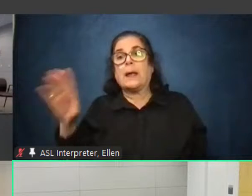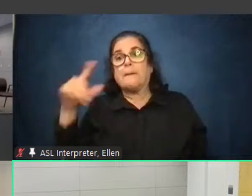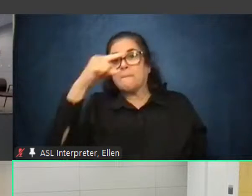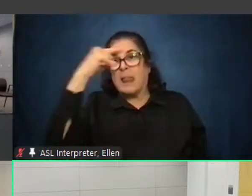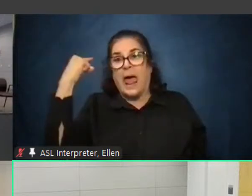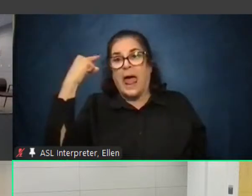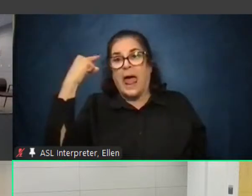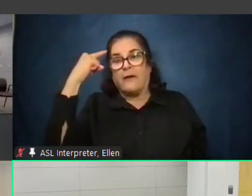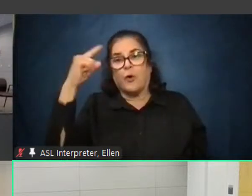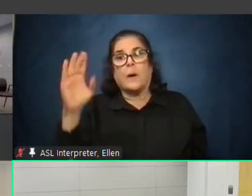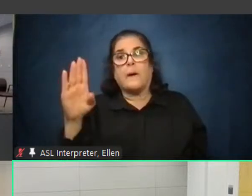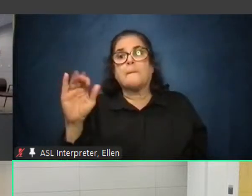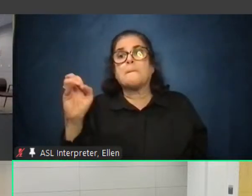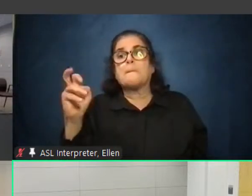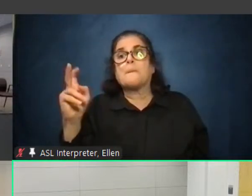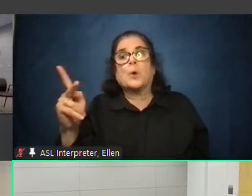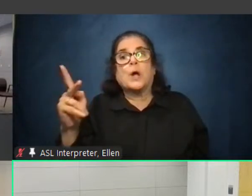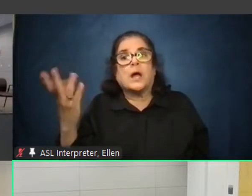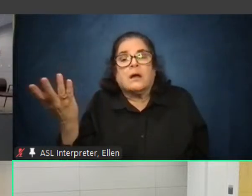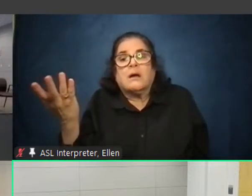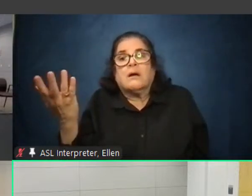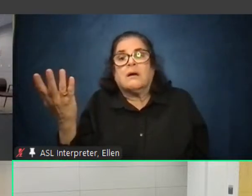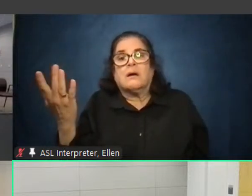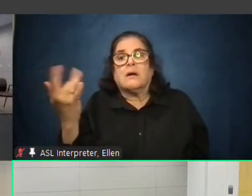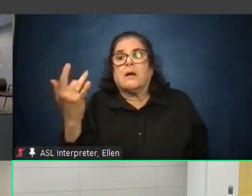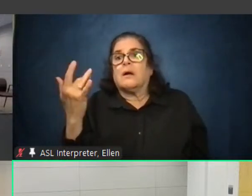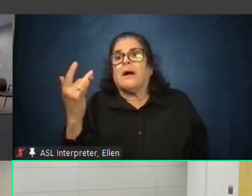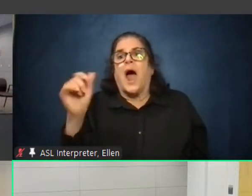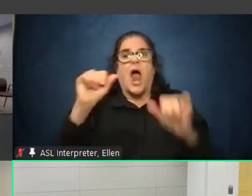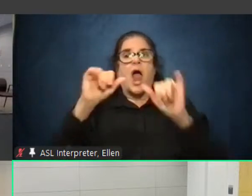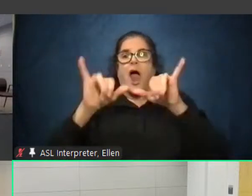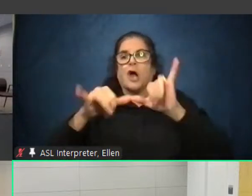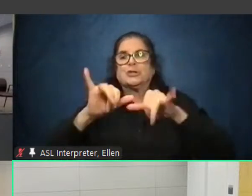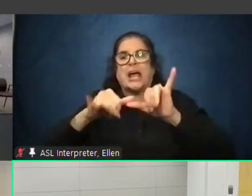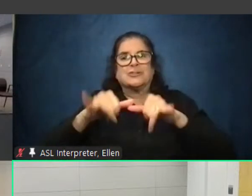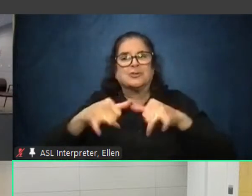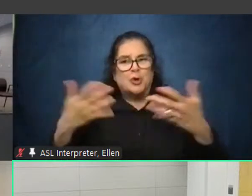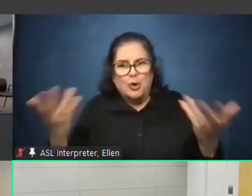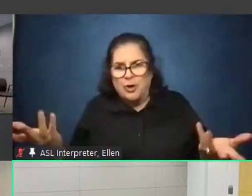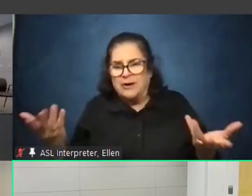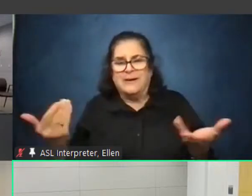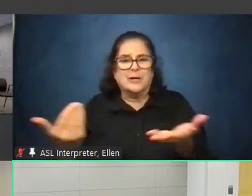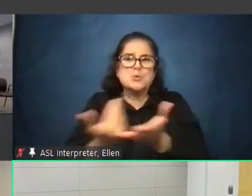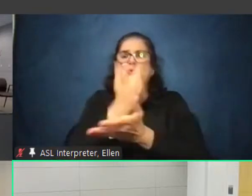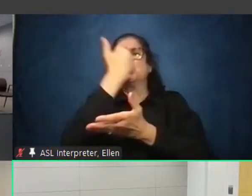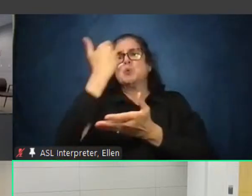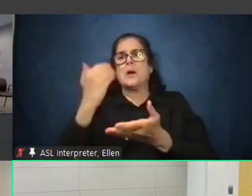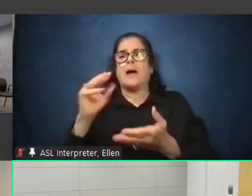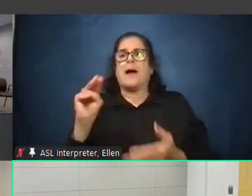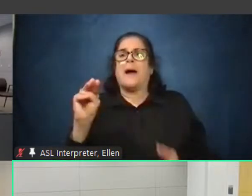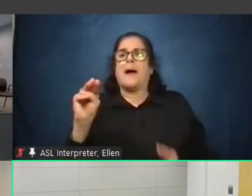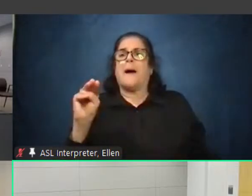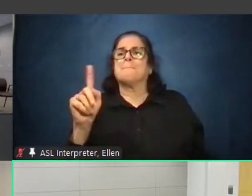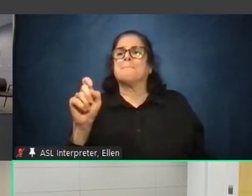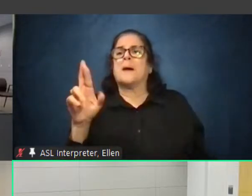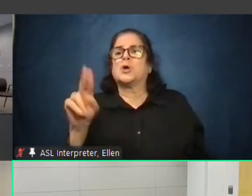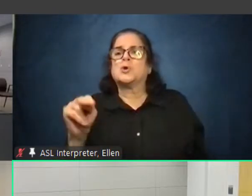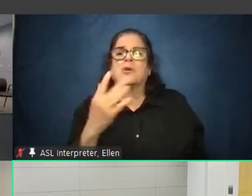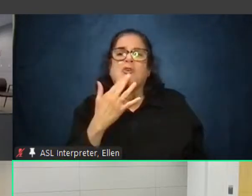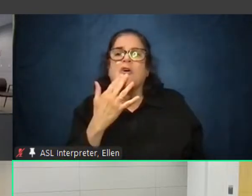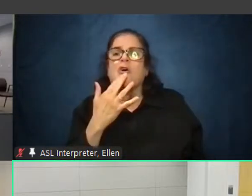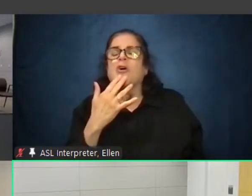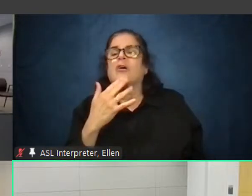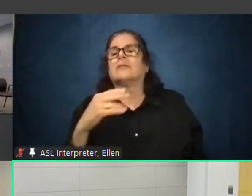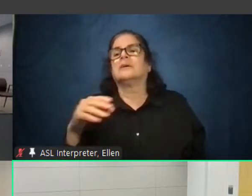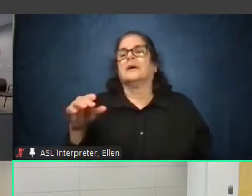like a thriving thing in architecture coming back out. It's a new modern color. We do a lot of work with Carol Ross Barney as an